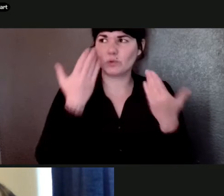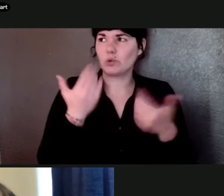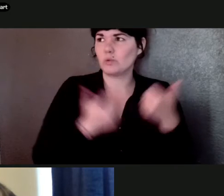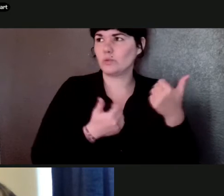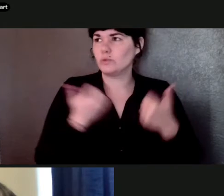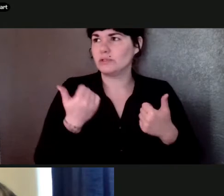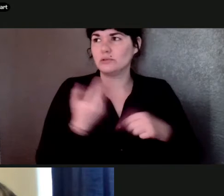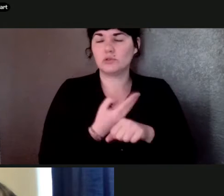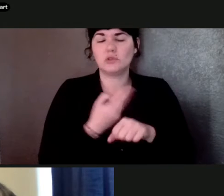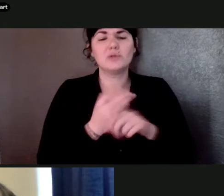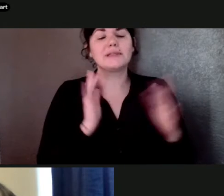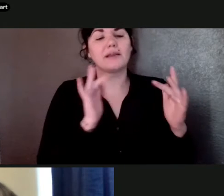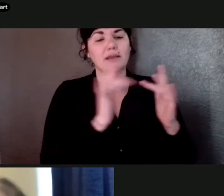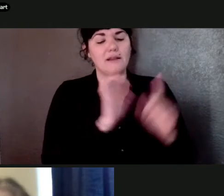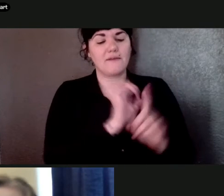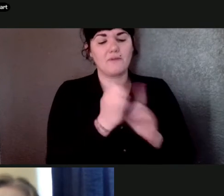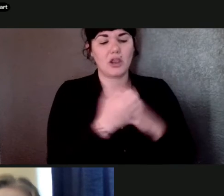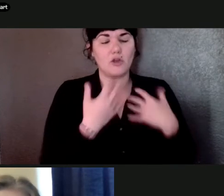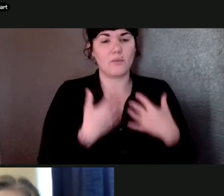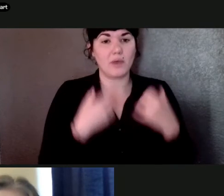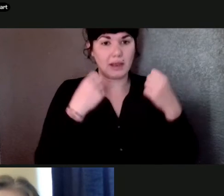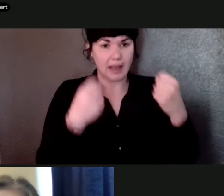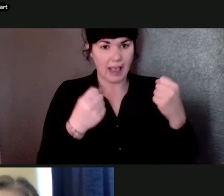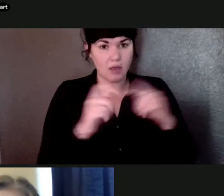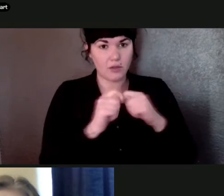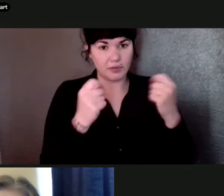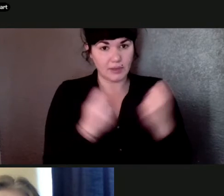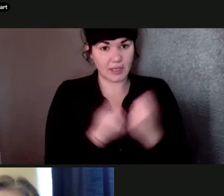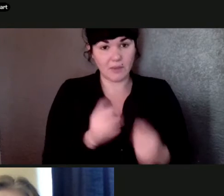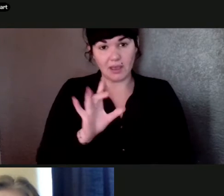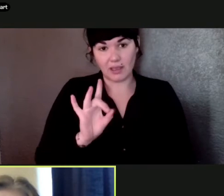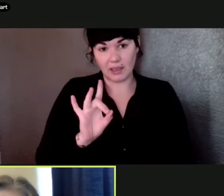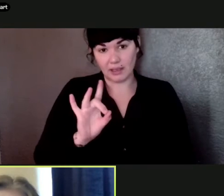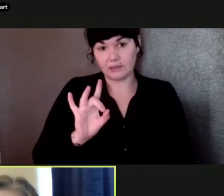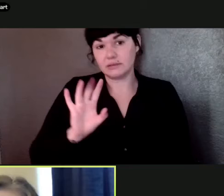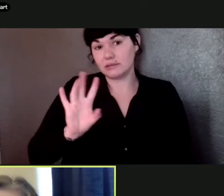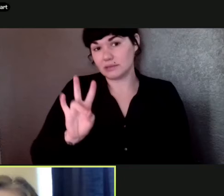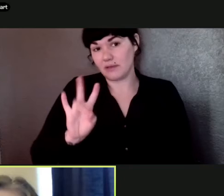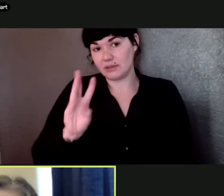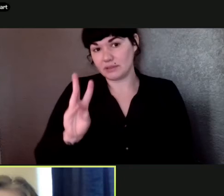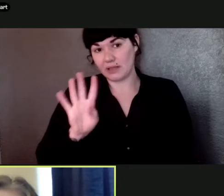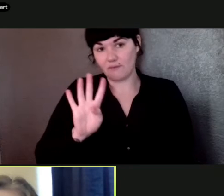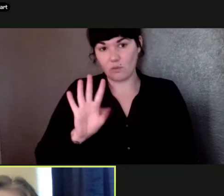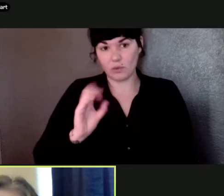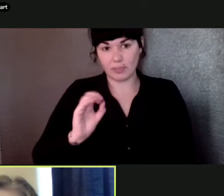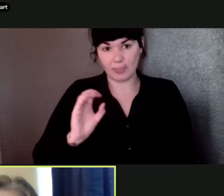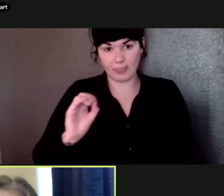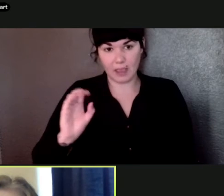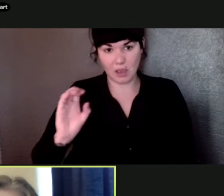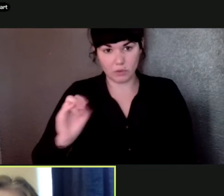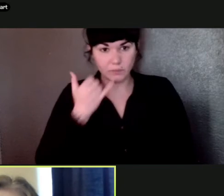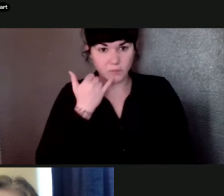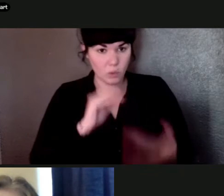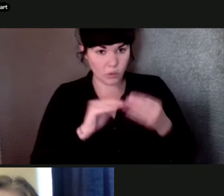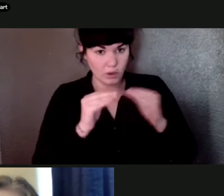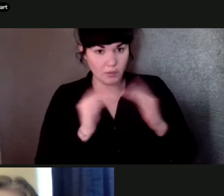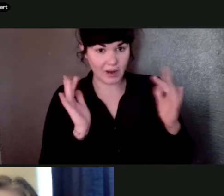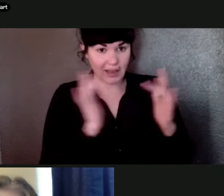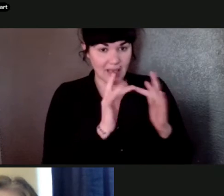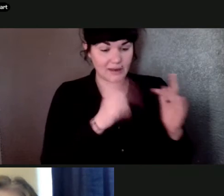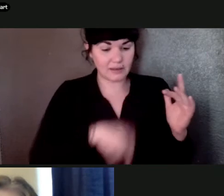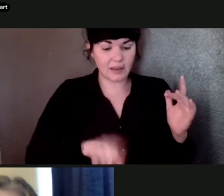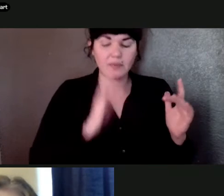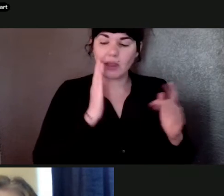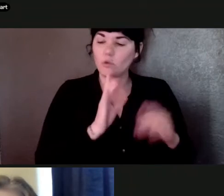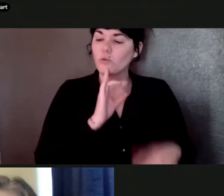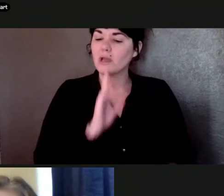313-876-4000 number. And they will work with your facility to make sure that you're cleaning in a proper way that keeps your staff